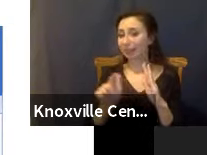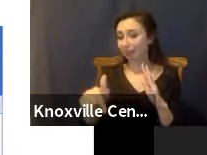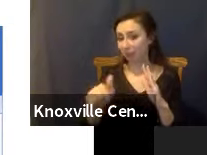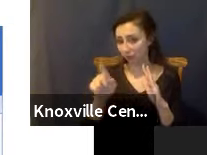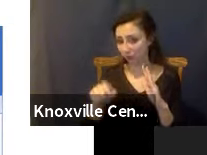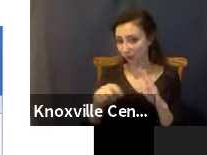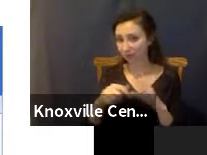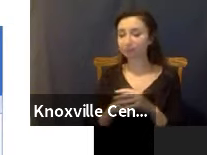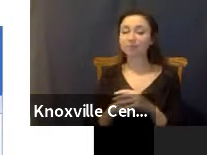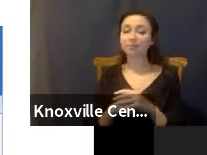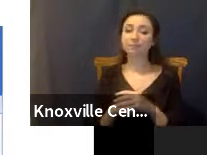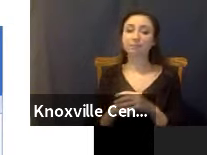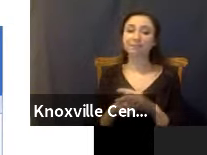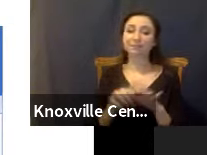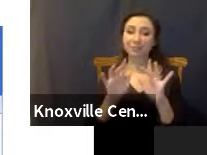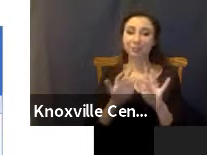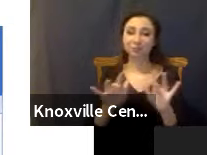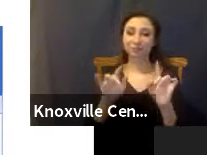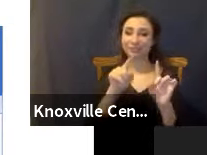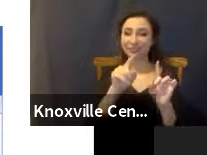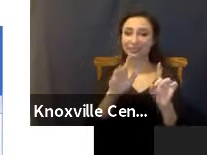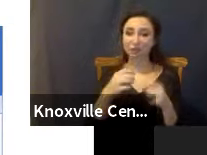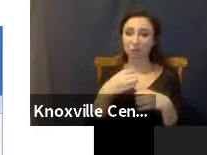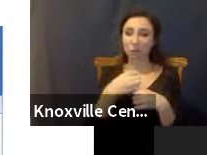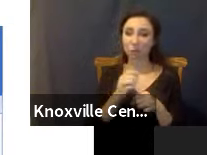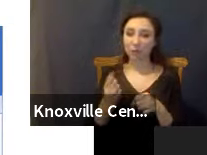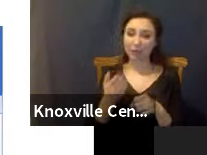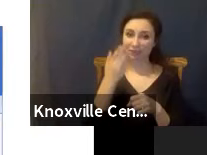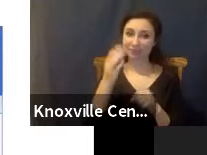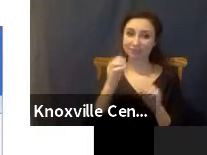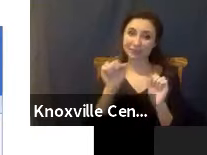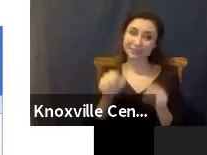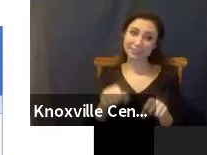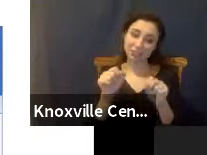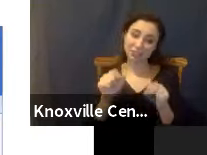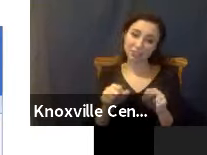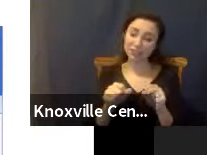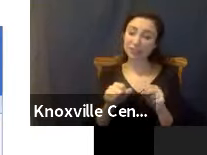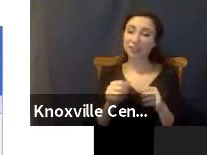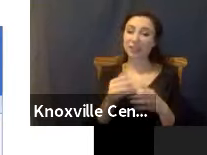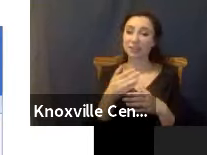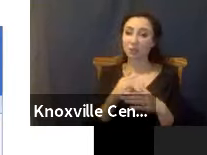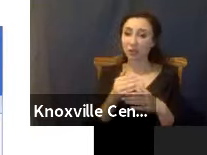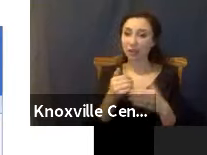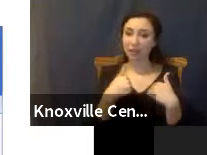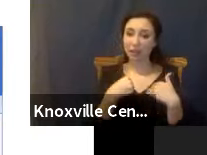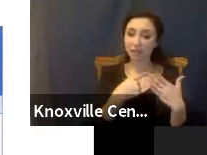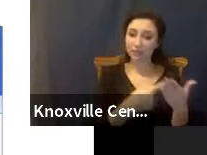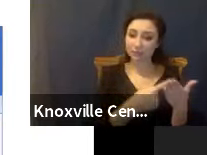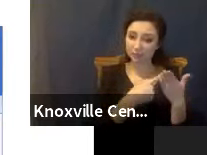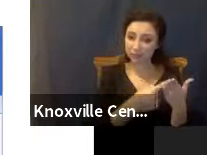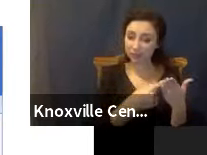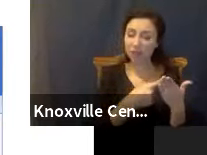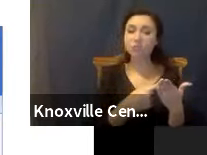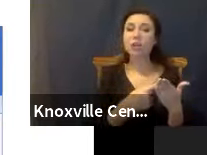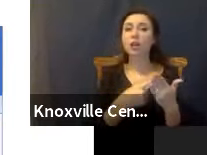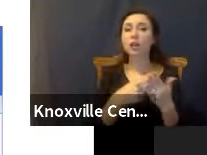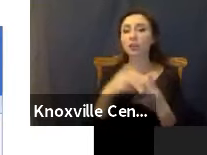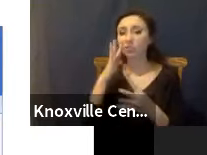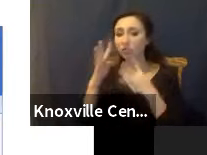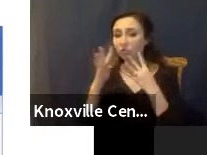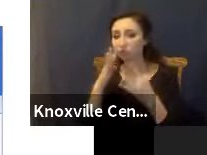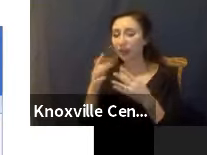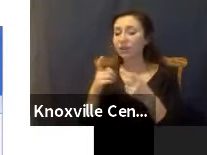is this space for making a recommendation potentially between having a discussion and creating a